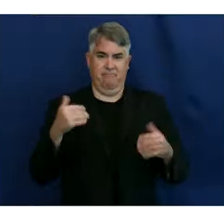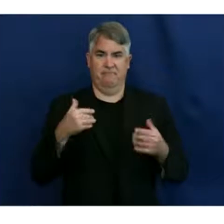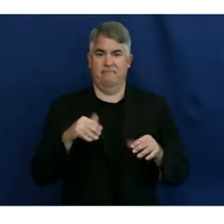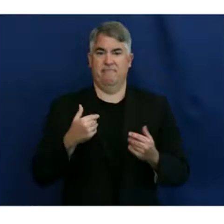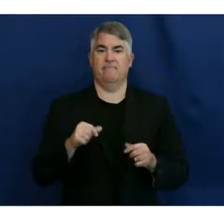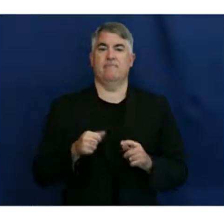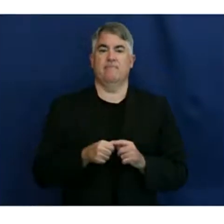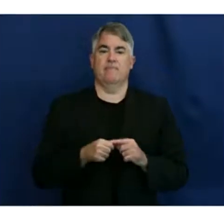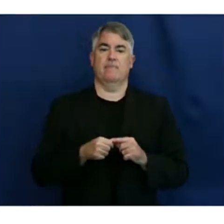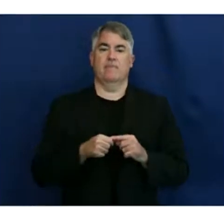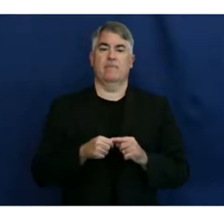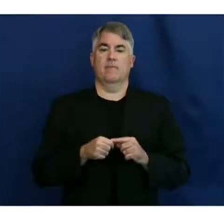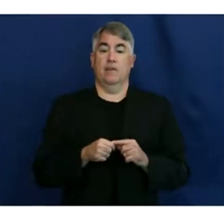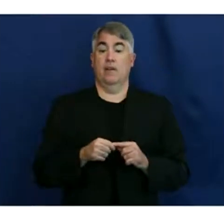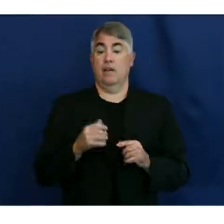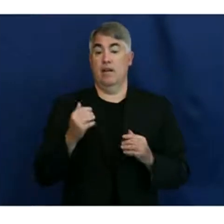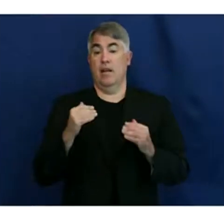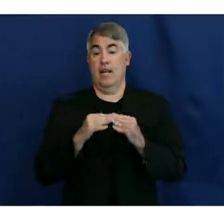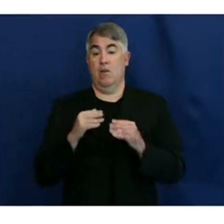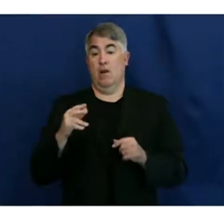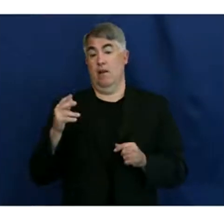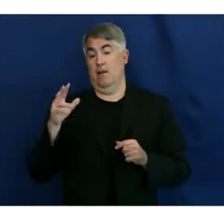1,081,964, or